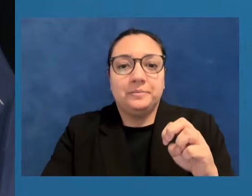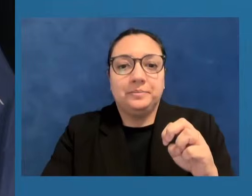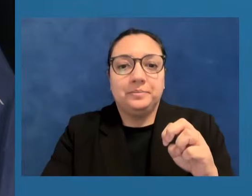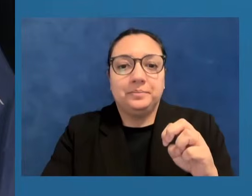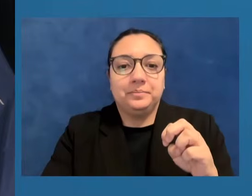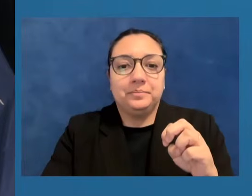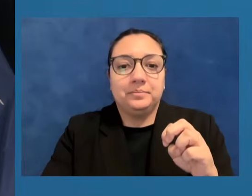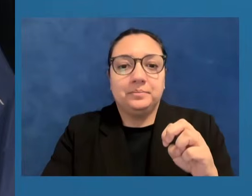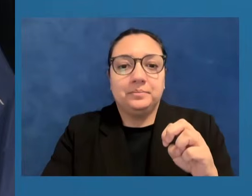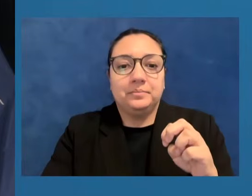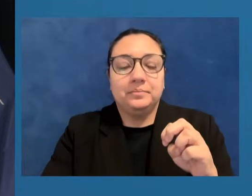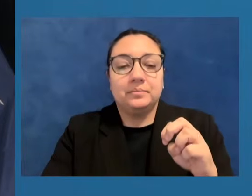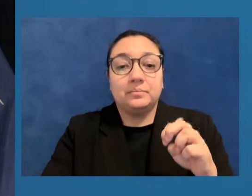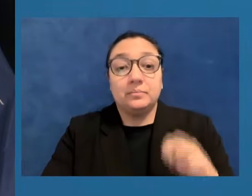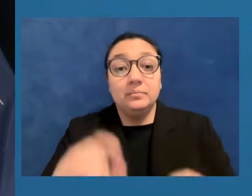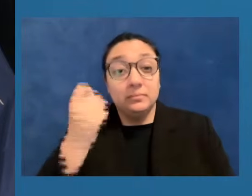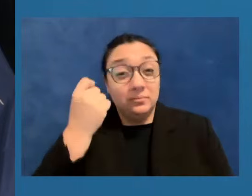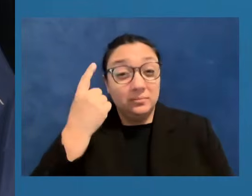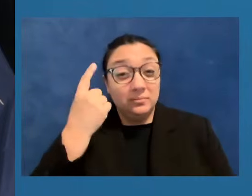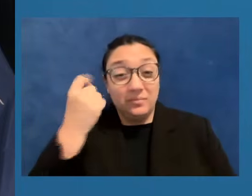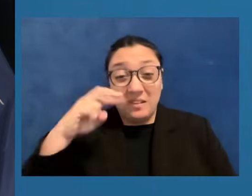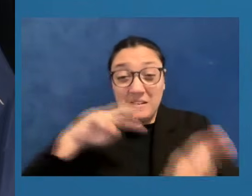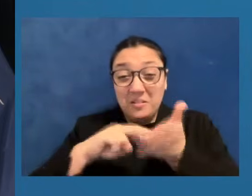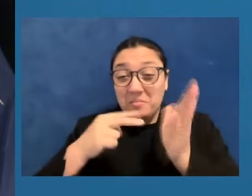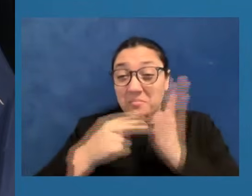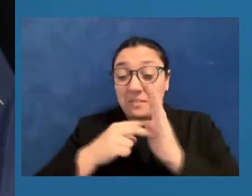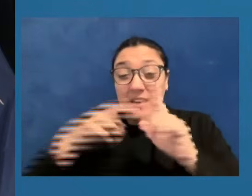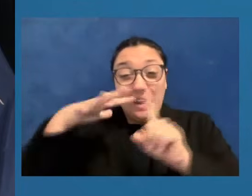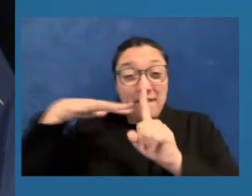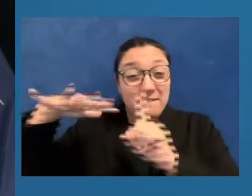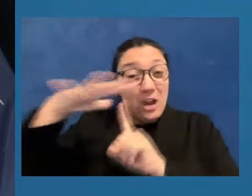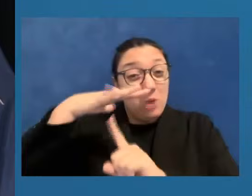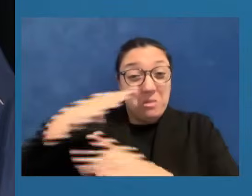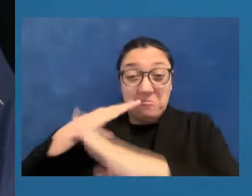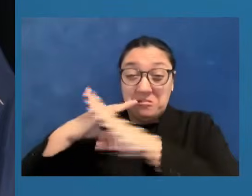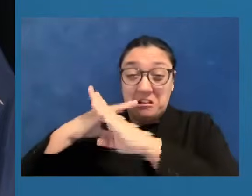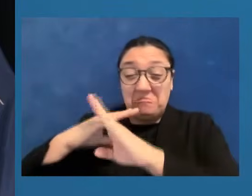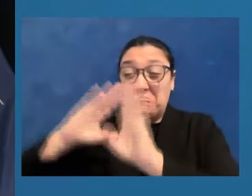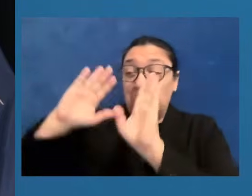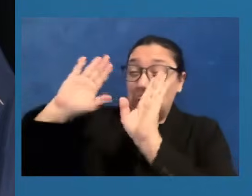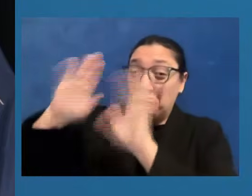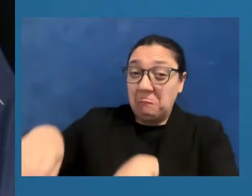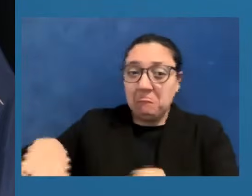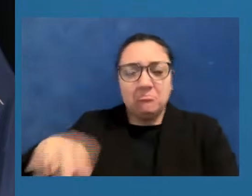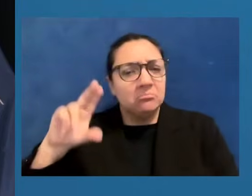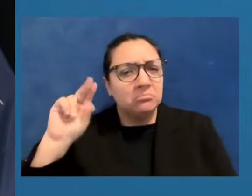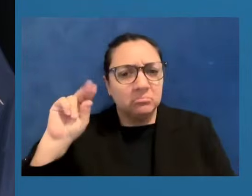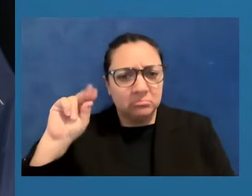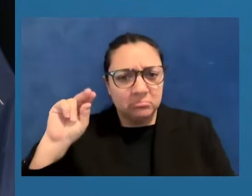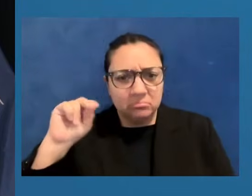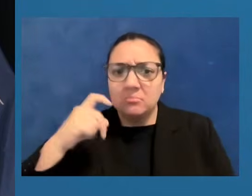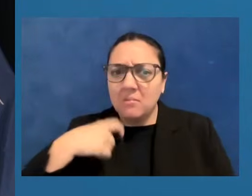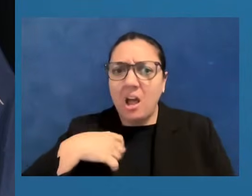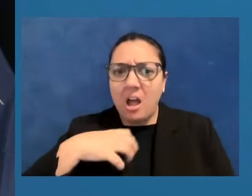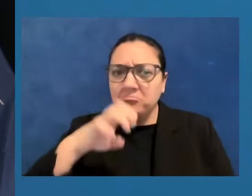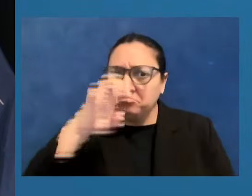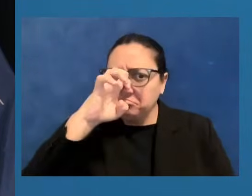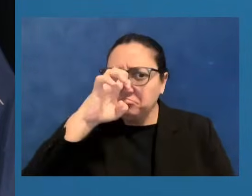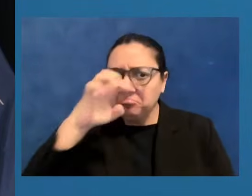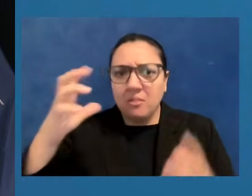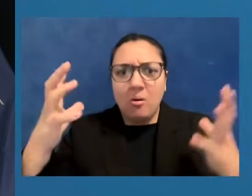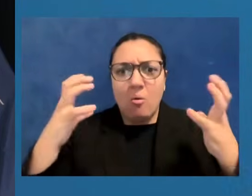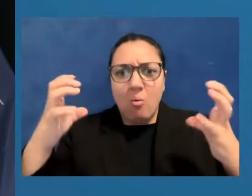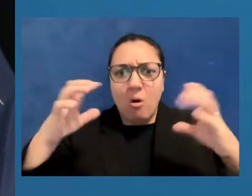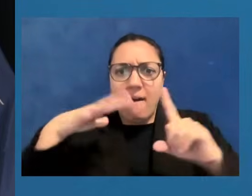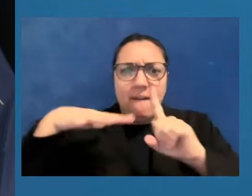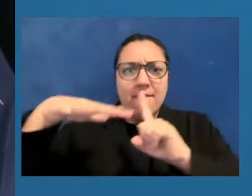I truly am. It's who I am, coming from where I came from. But we're not eliminating local approval. This is up